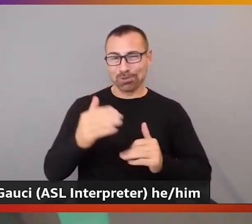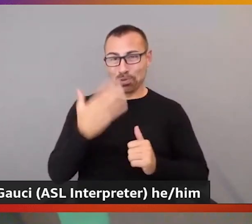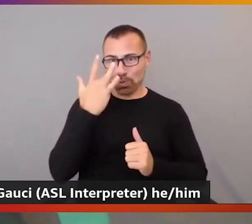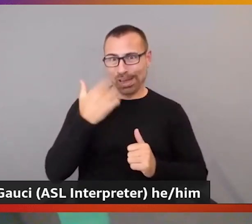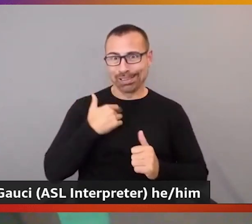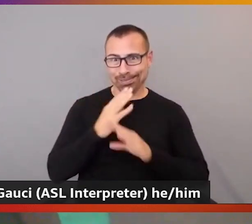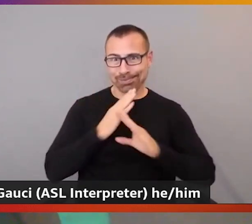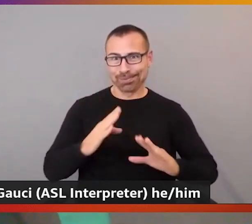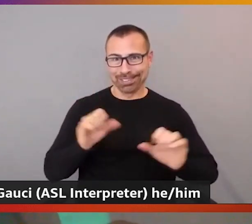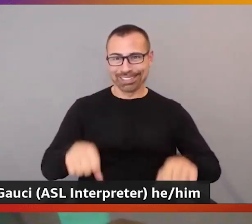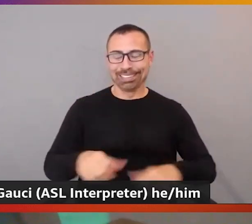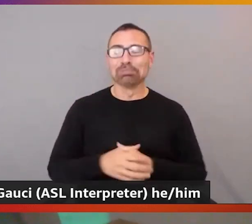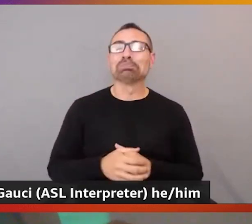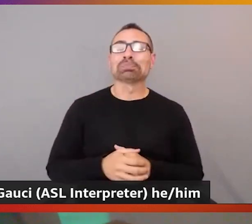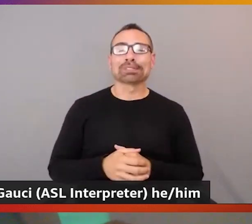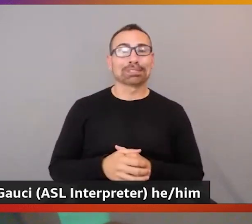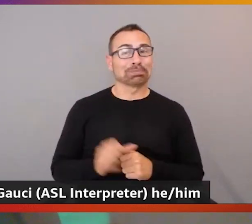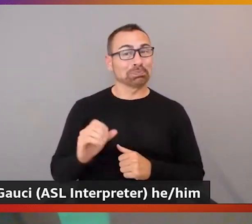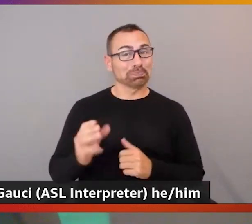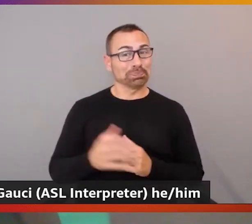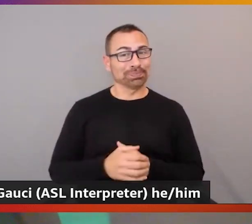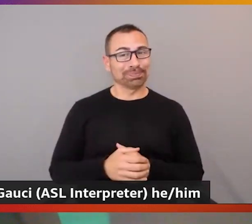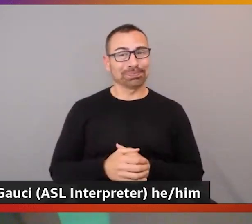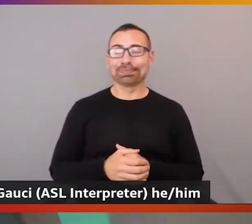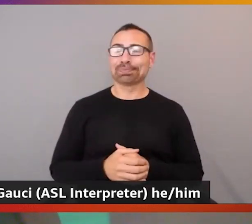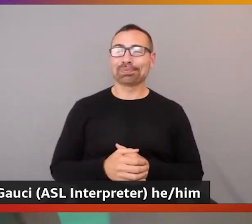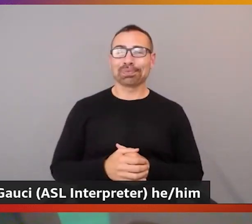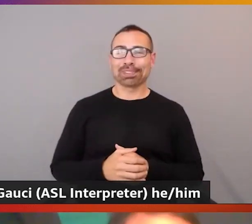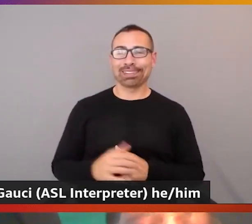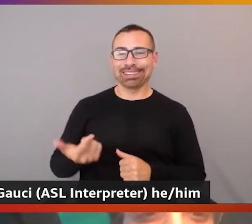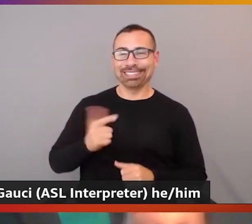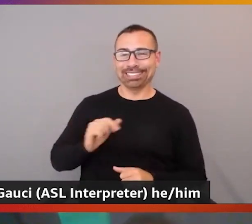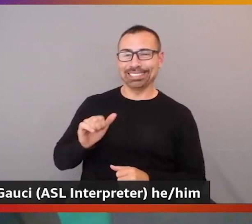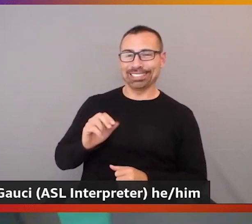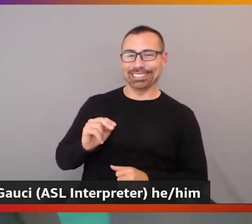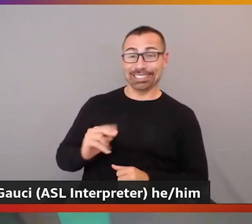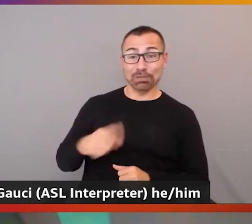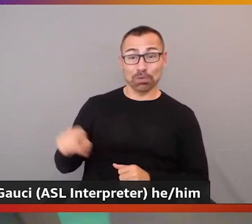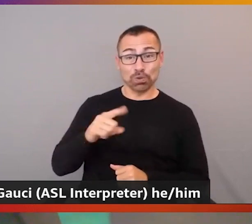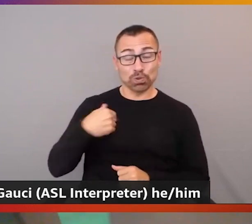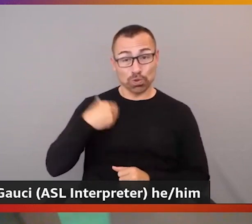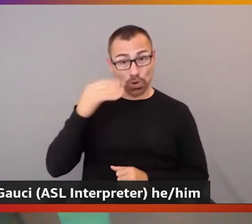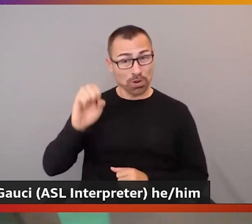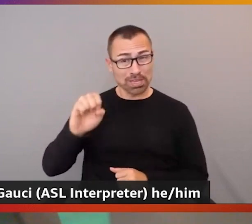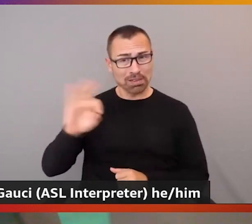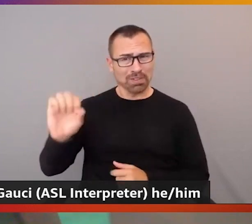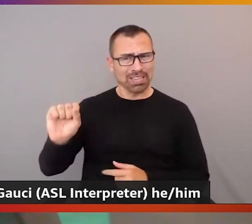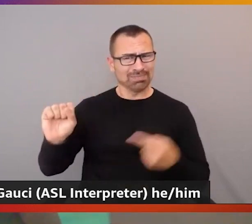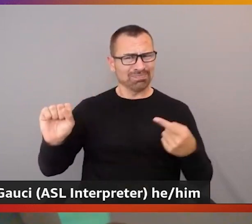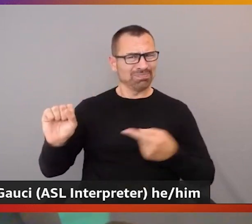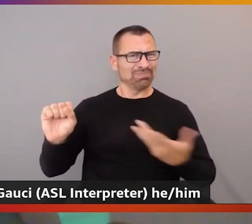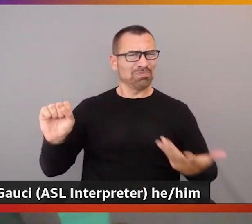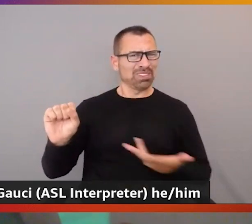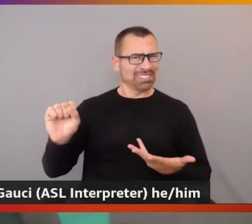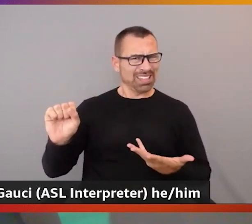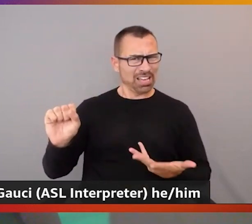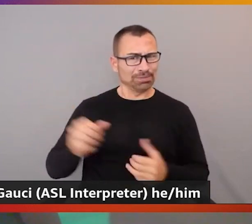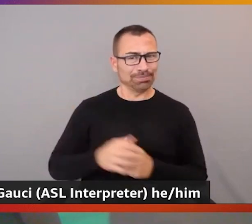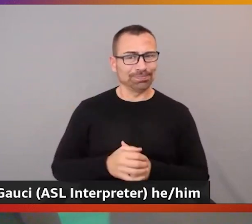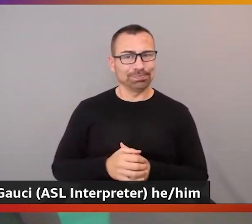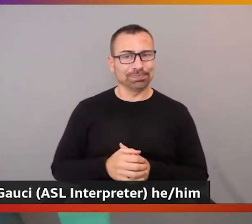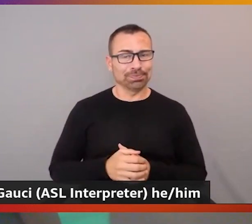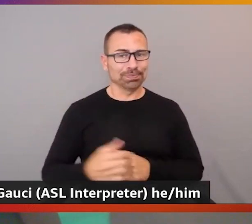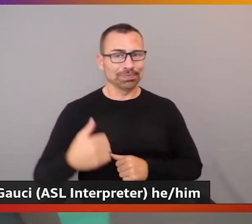So, yeah. Great call. And so for those who are not familiar with EFS, can you just give an overview of what is Amazon EFS?